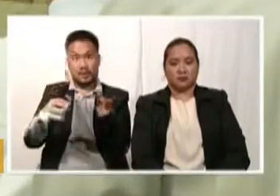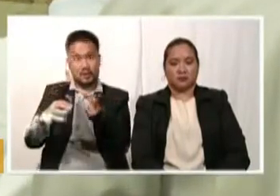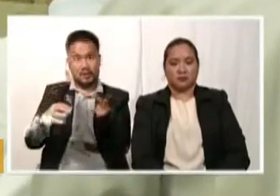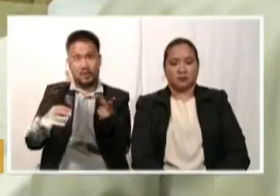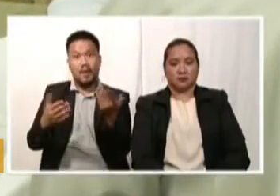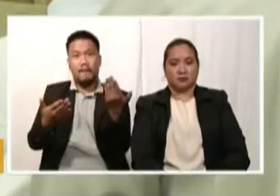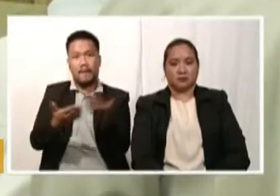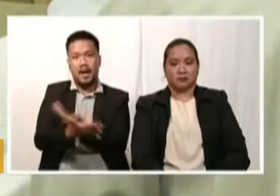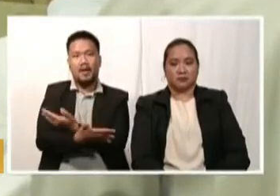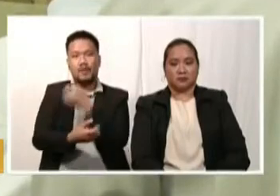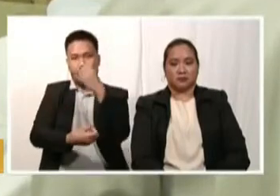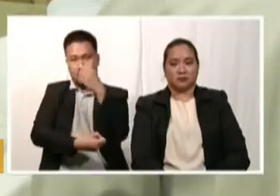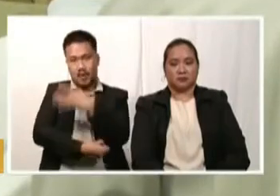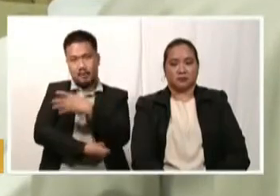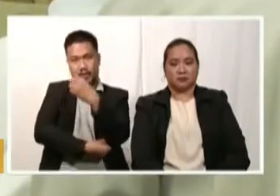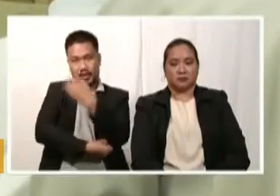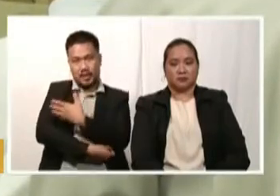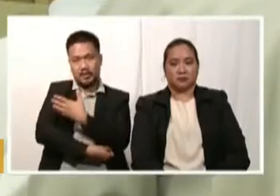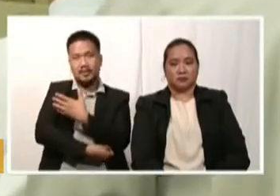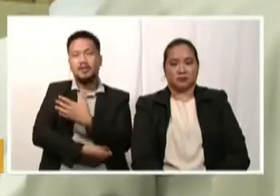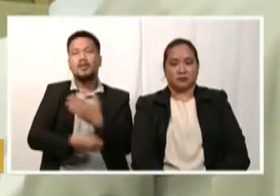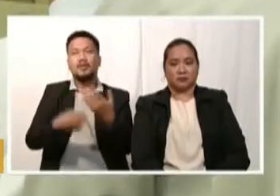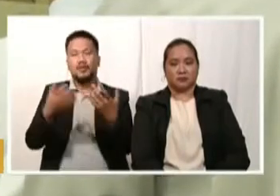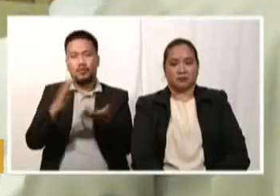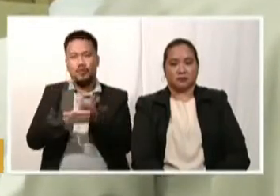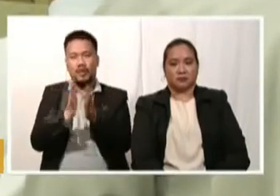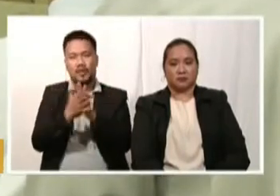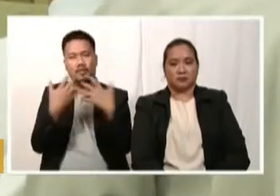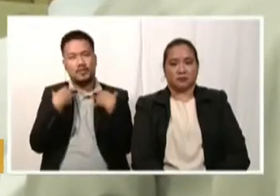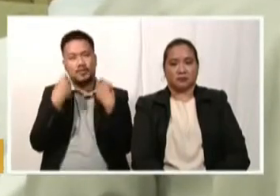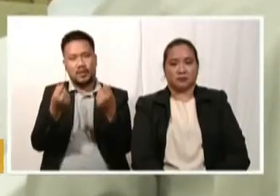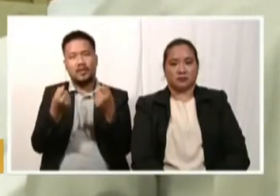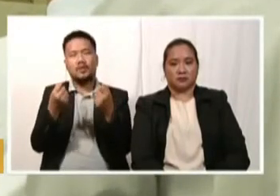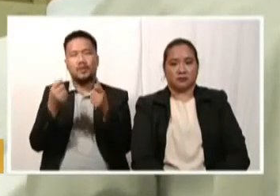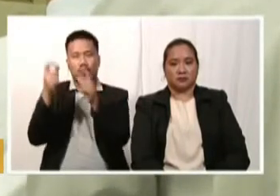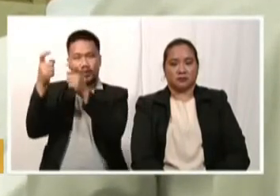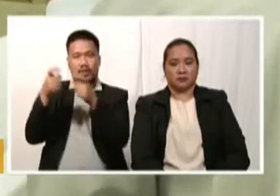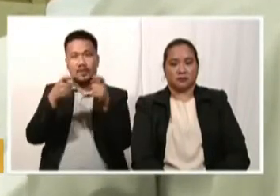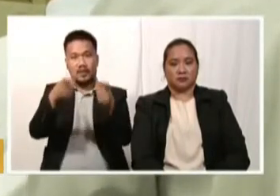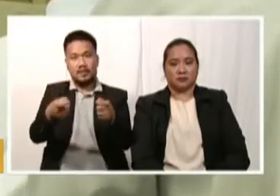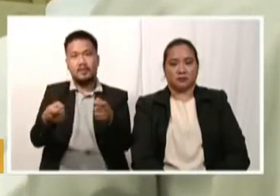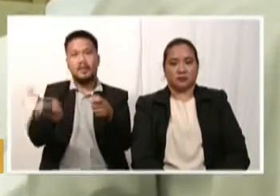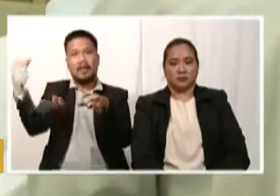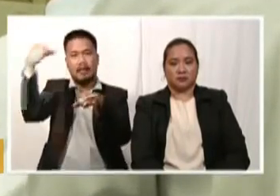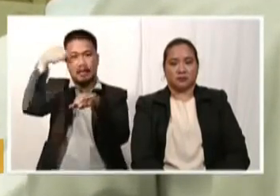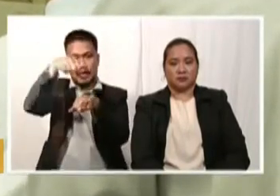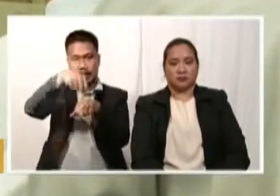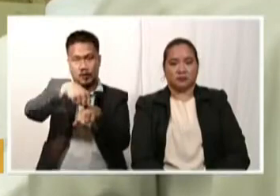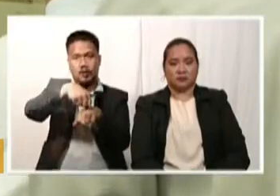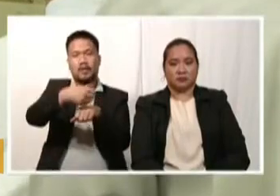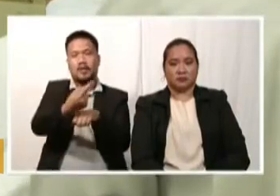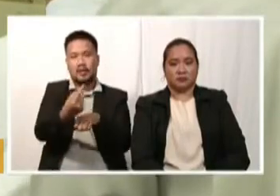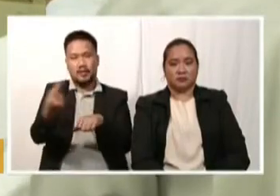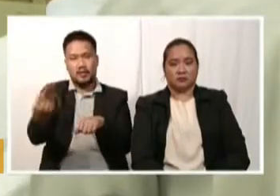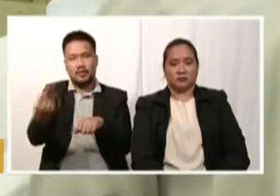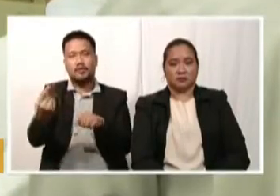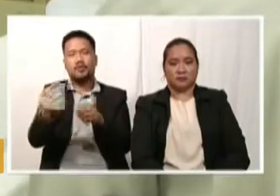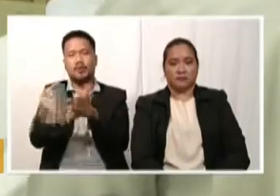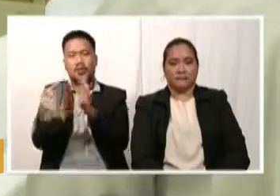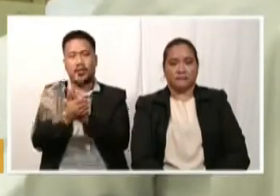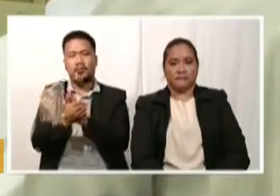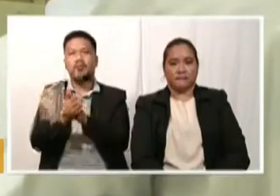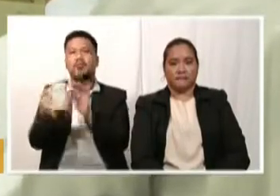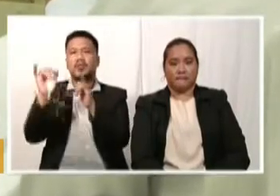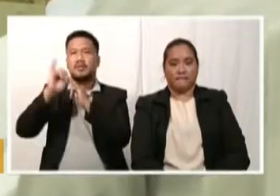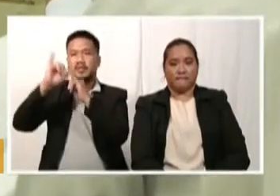these newly baptized to strengthen them with his gifts and anoint them to be more like Christ,